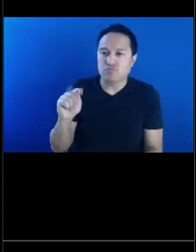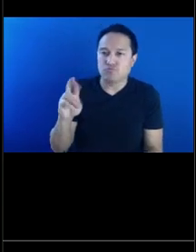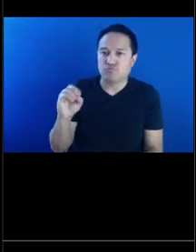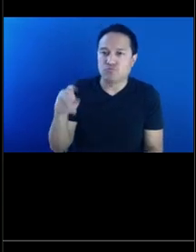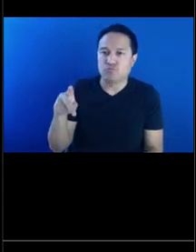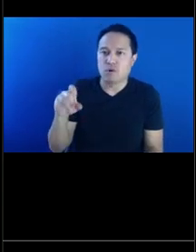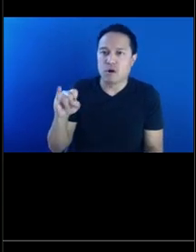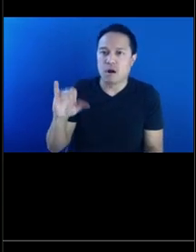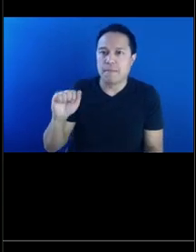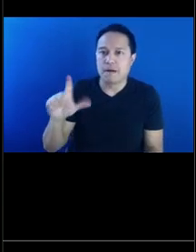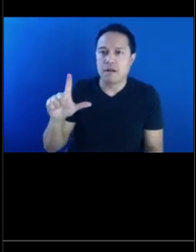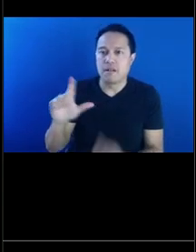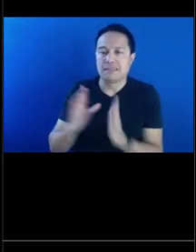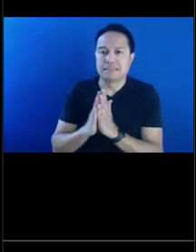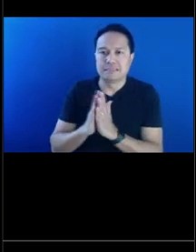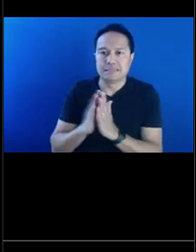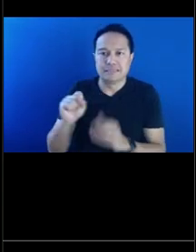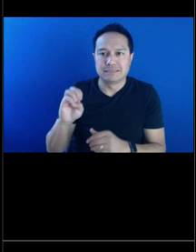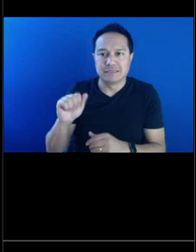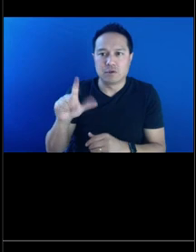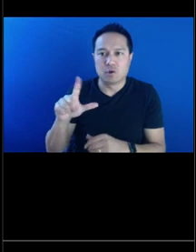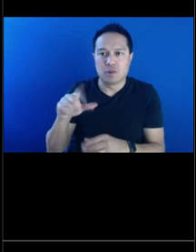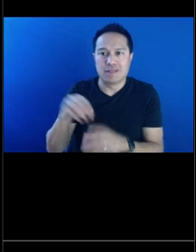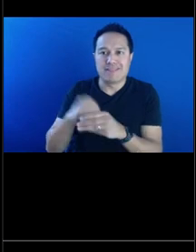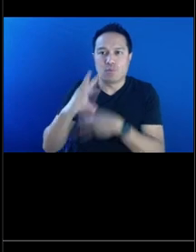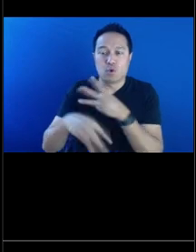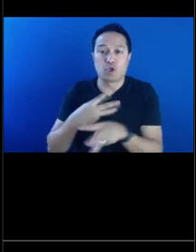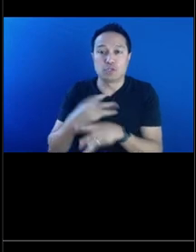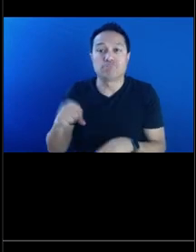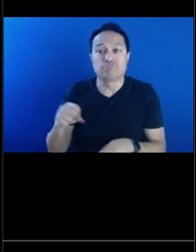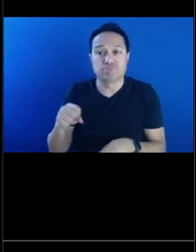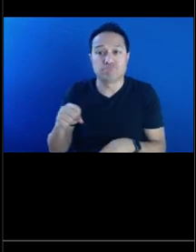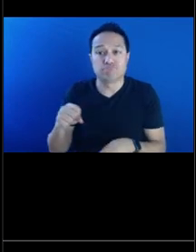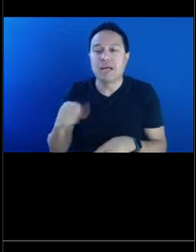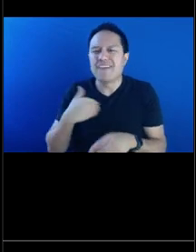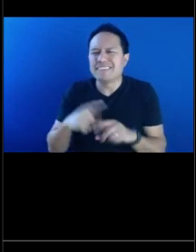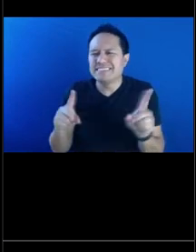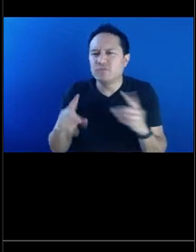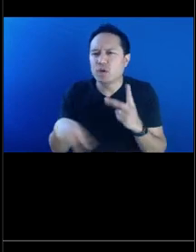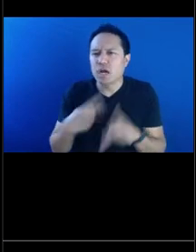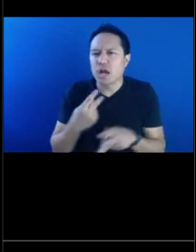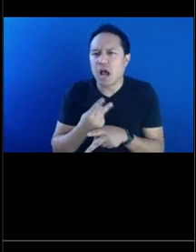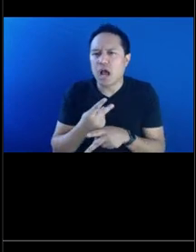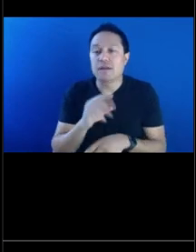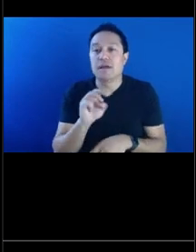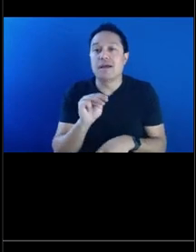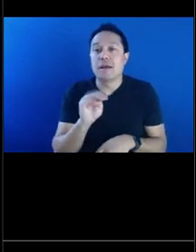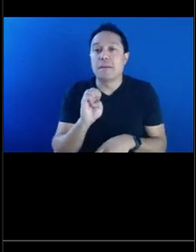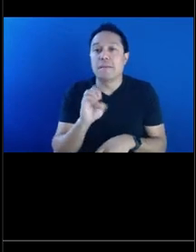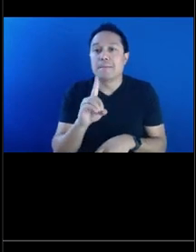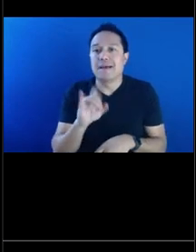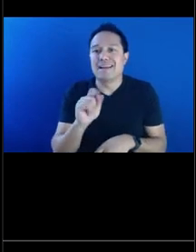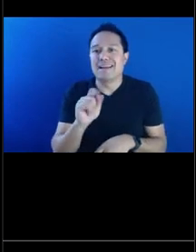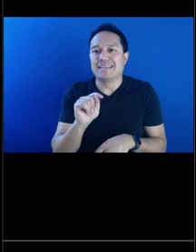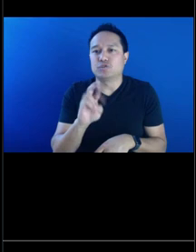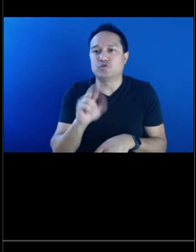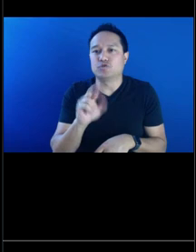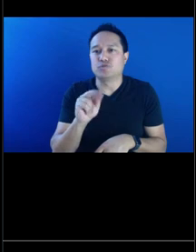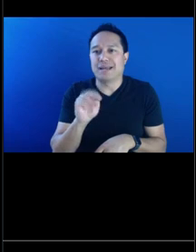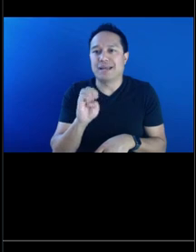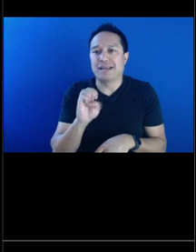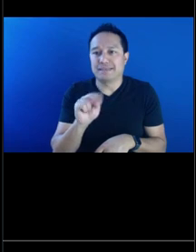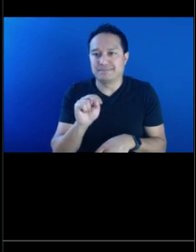special, unique species. There is a different species of monk seal called the Mediterranean monk seal. So they're kind of like